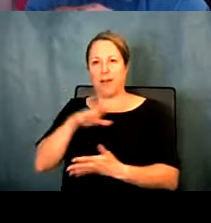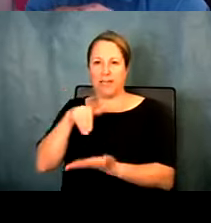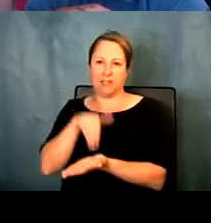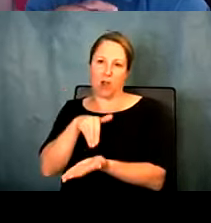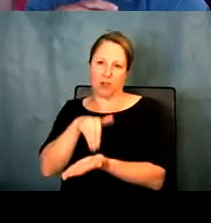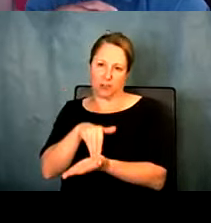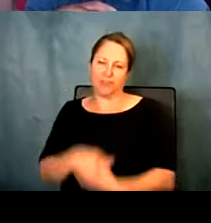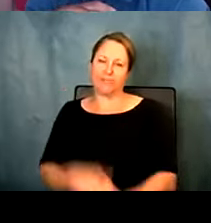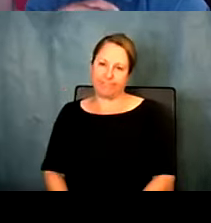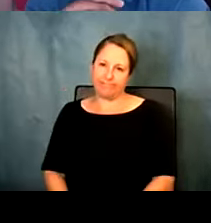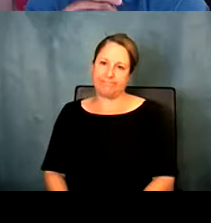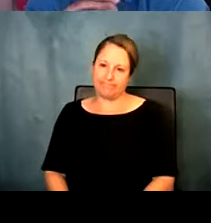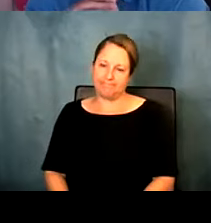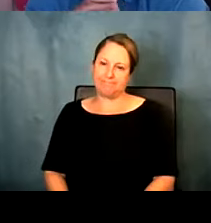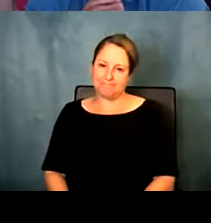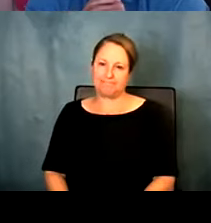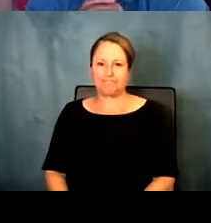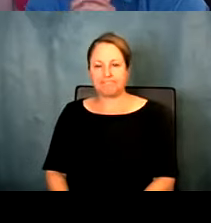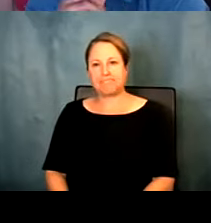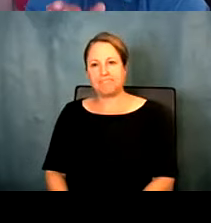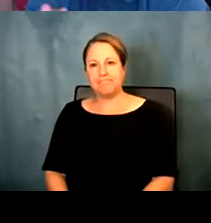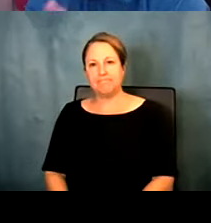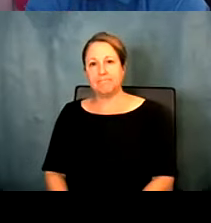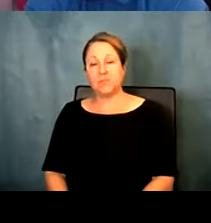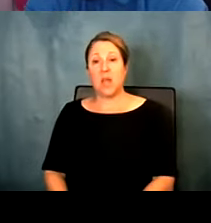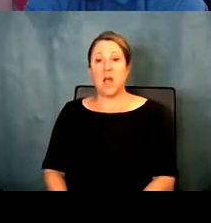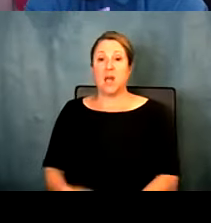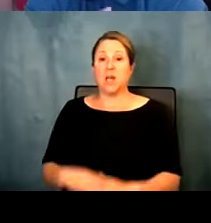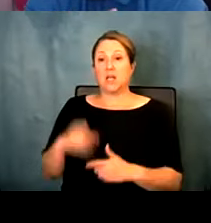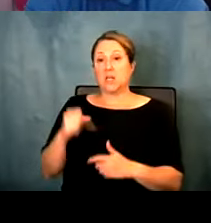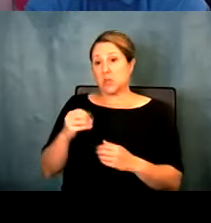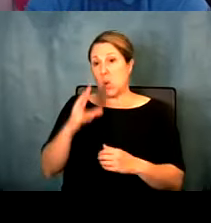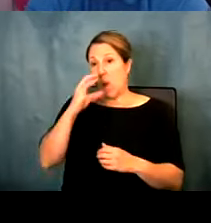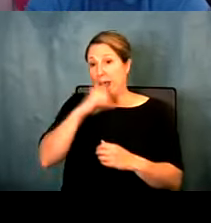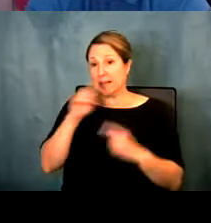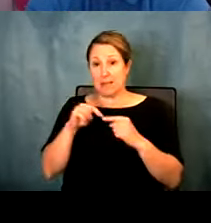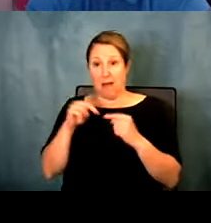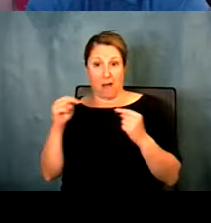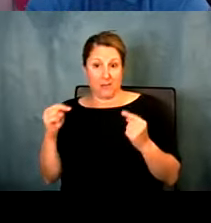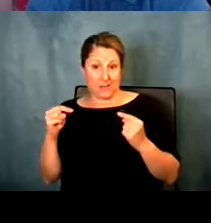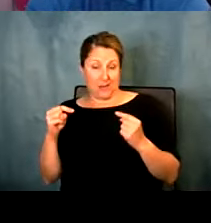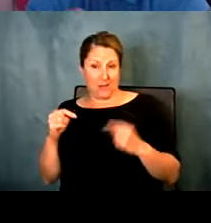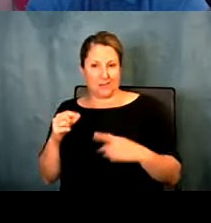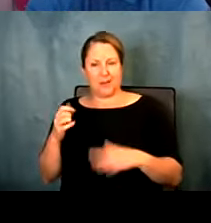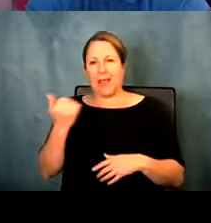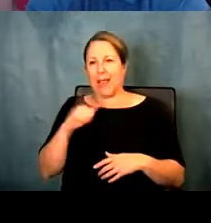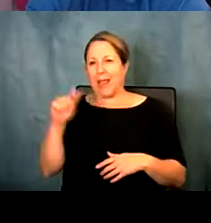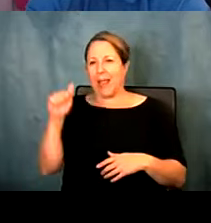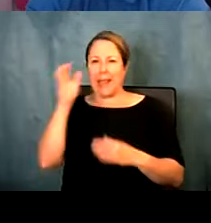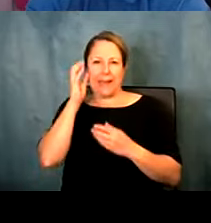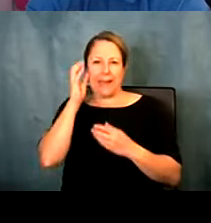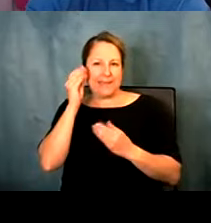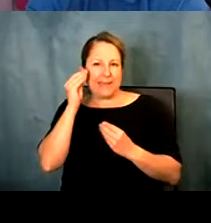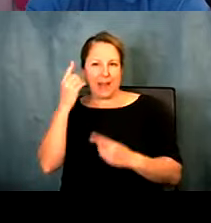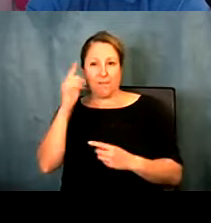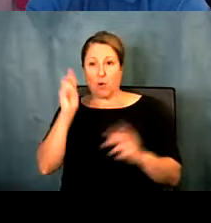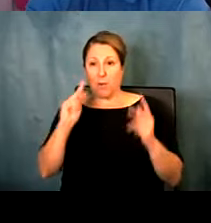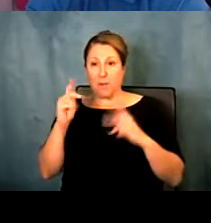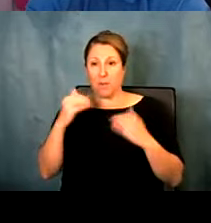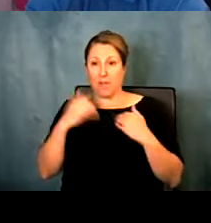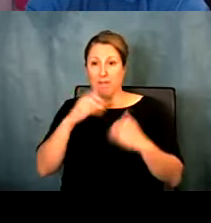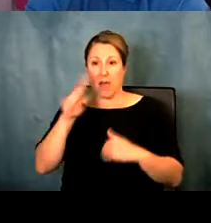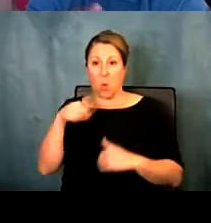Wonderful. And so I guess the reverse to that question would be, is there any data for people that have only had 1 of 2